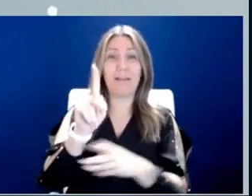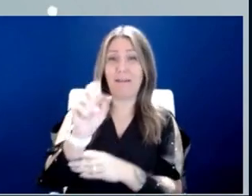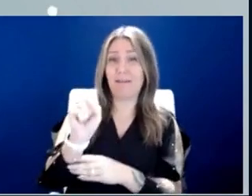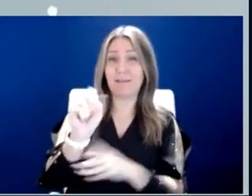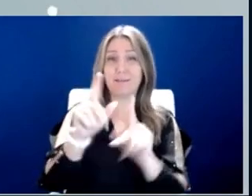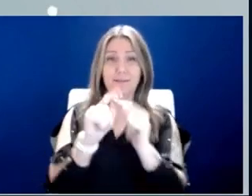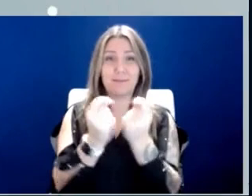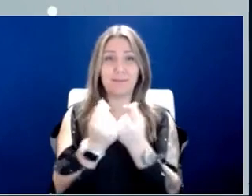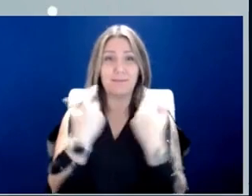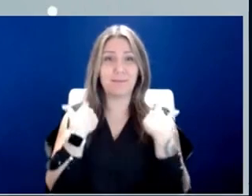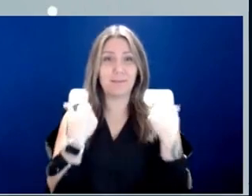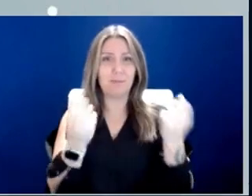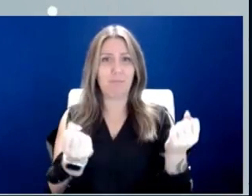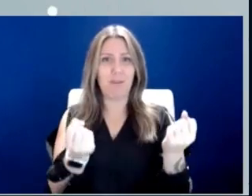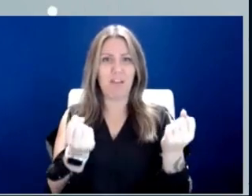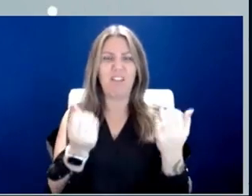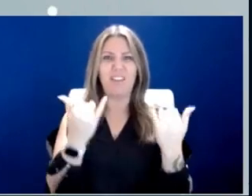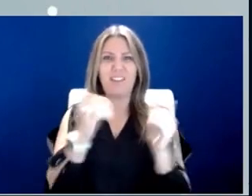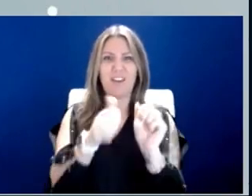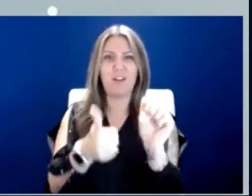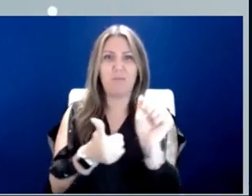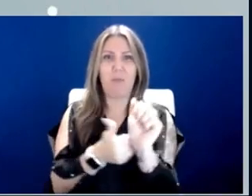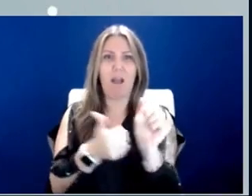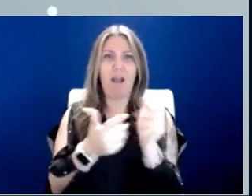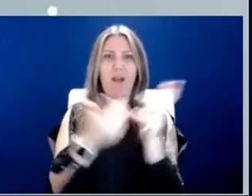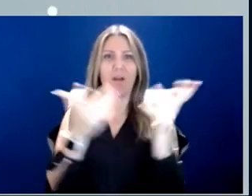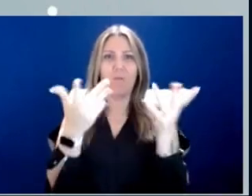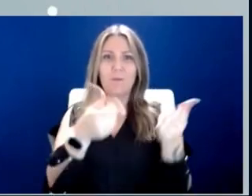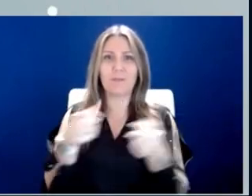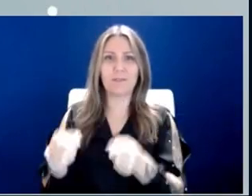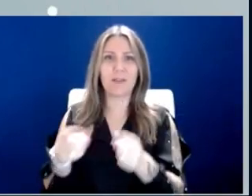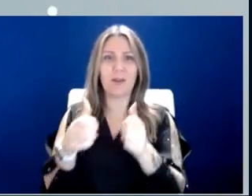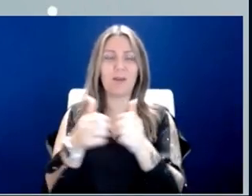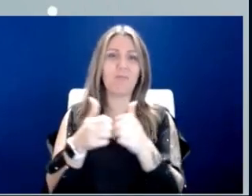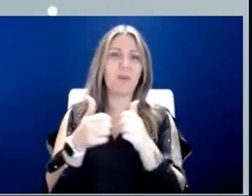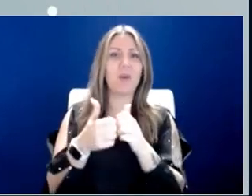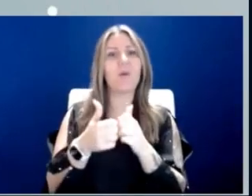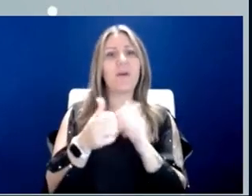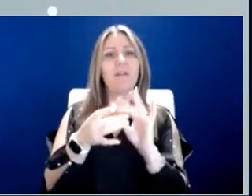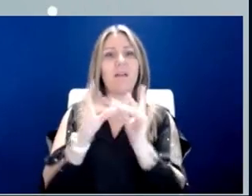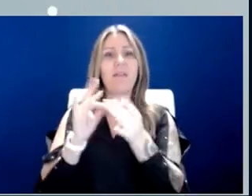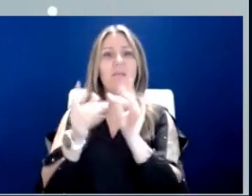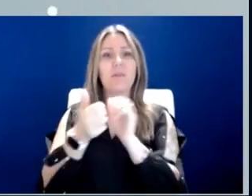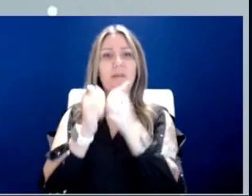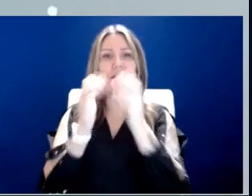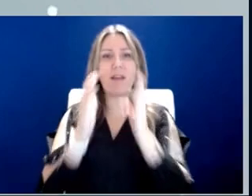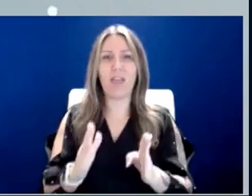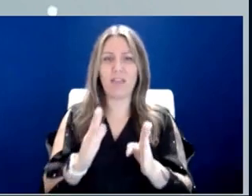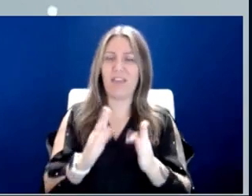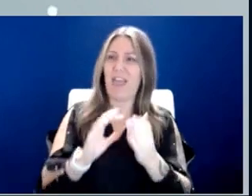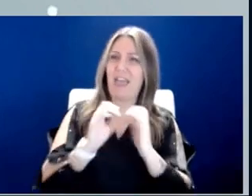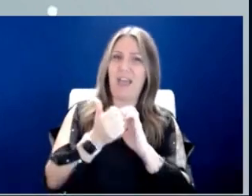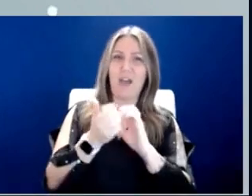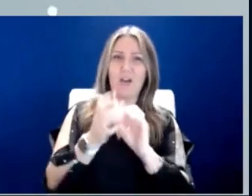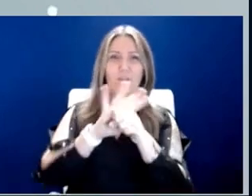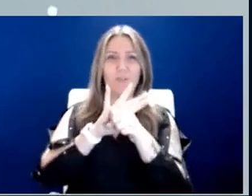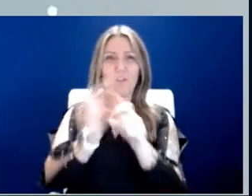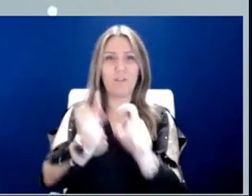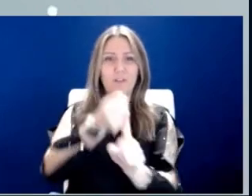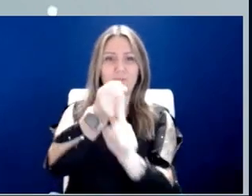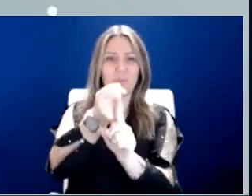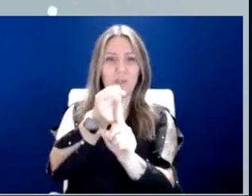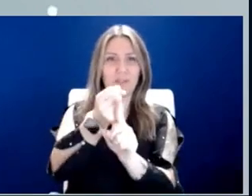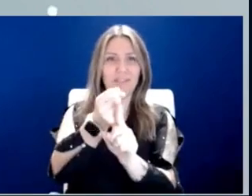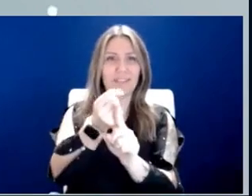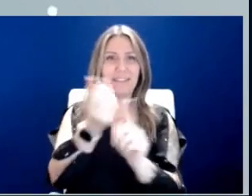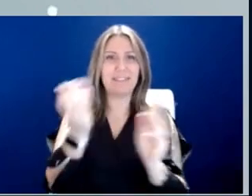the scenes of the Olympic athlete. They are going to discuss the impact COVID has had on the athletes in Beijing and here in the Metro as we prepare for the